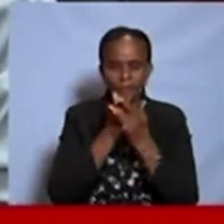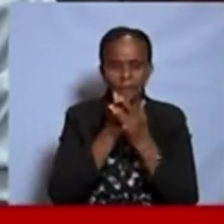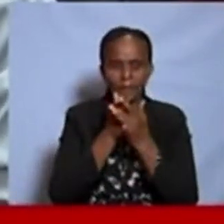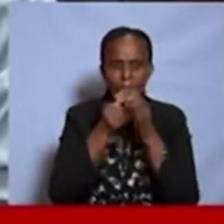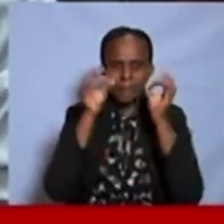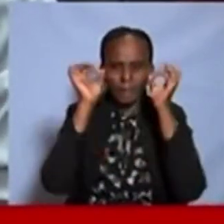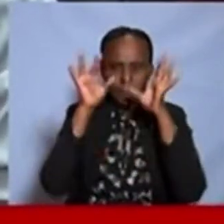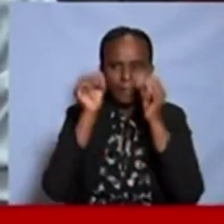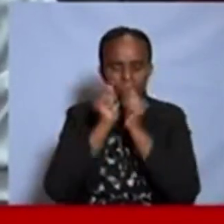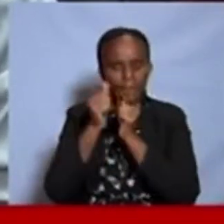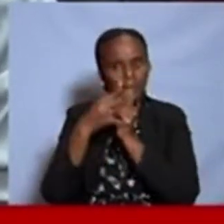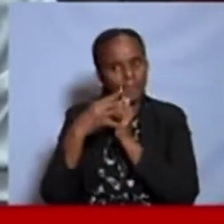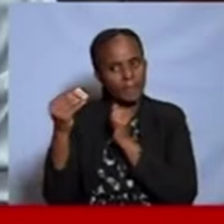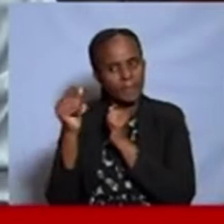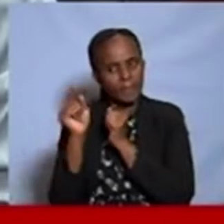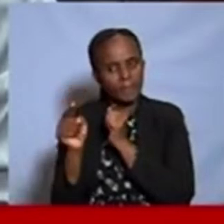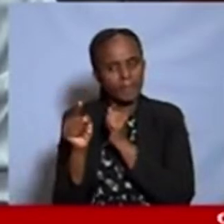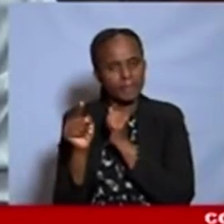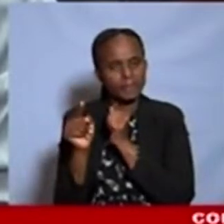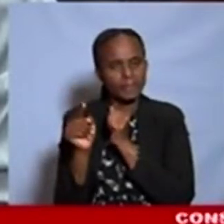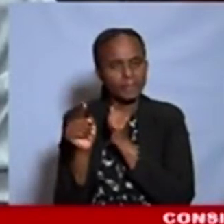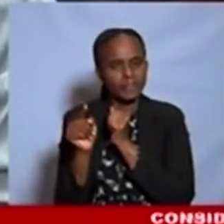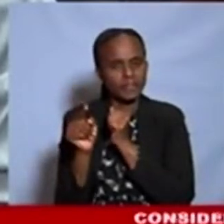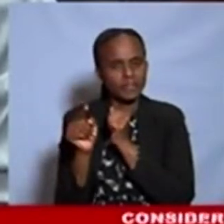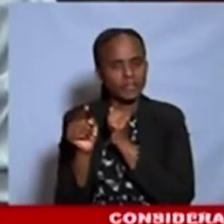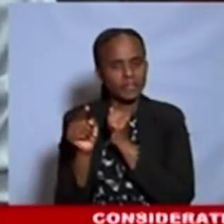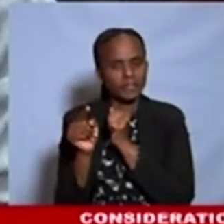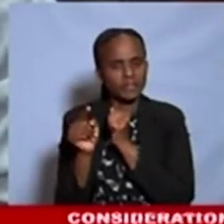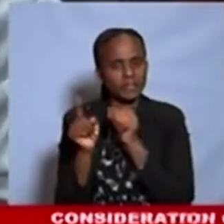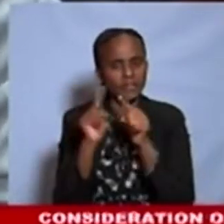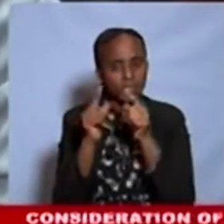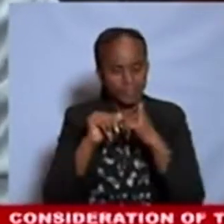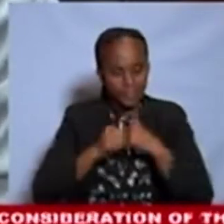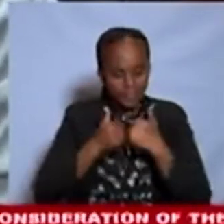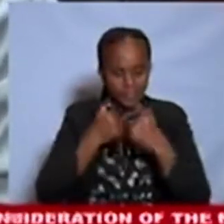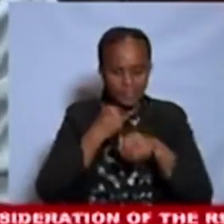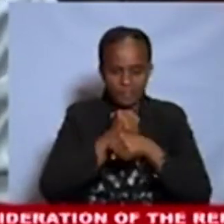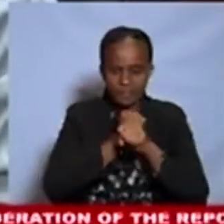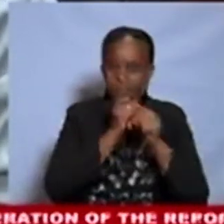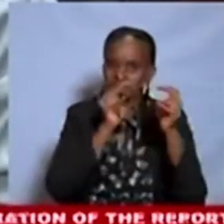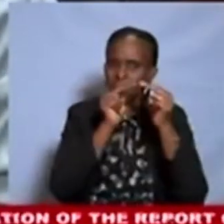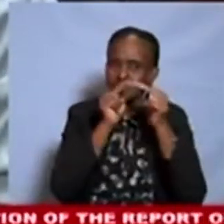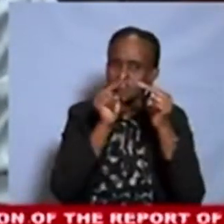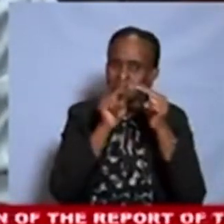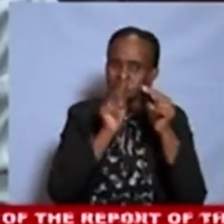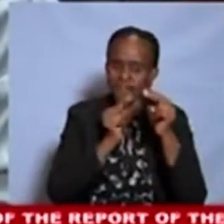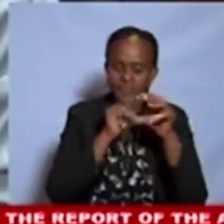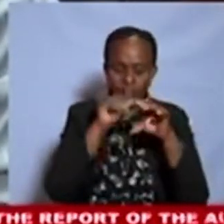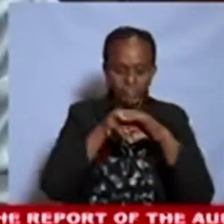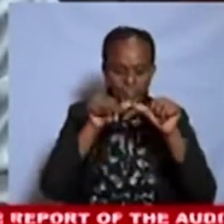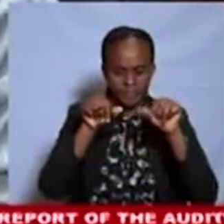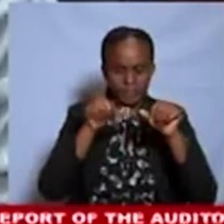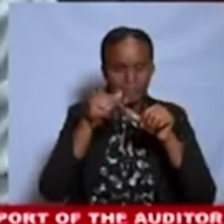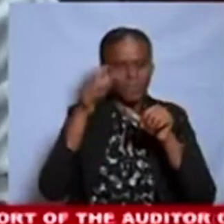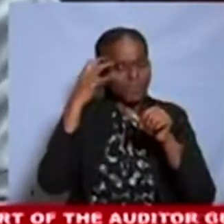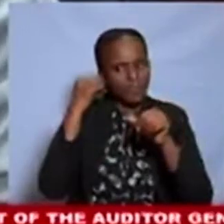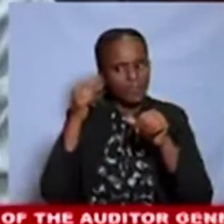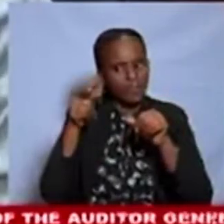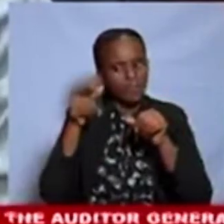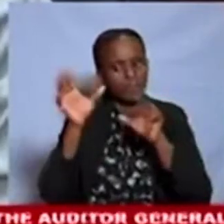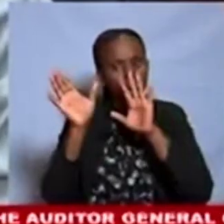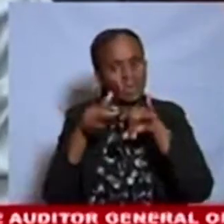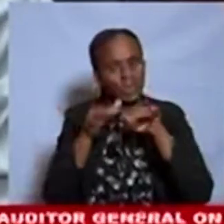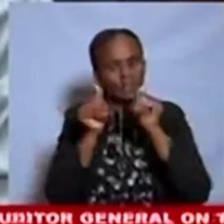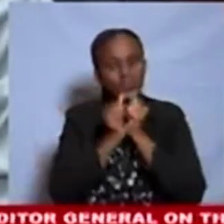leave. And despite that, however, we made a contact as internal audit to call the officer to find out where I'd left